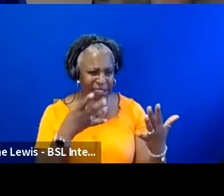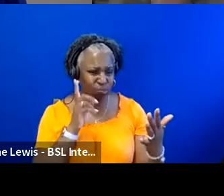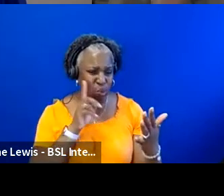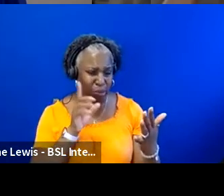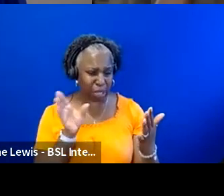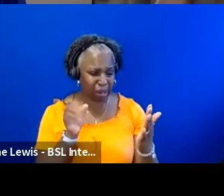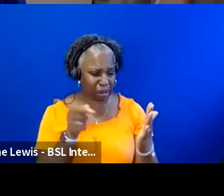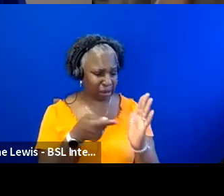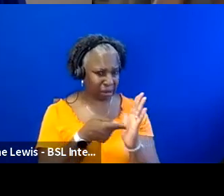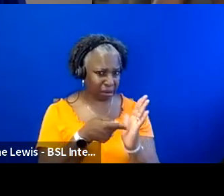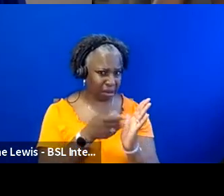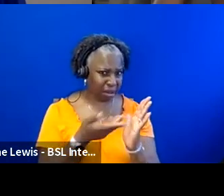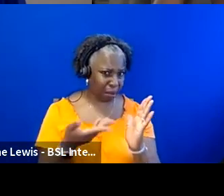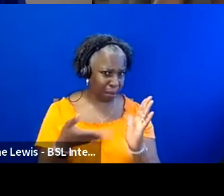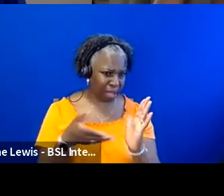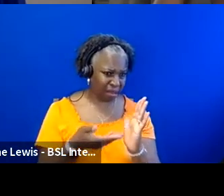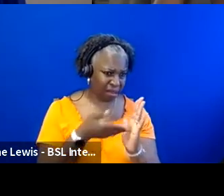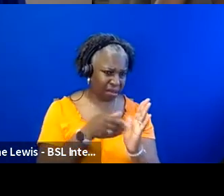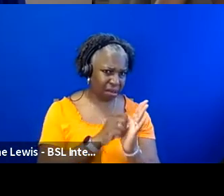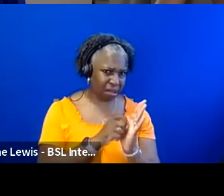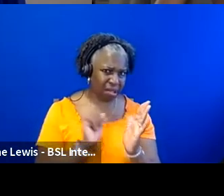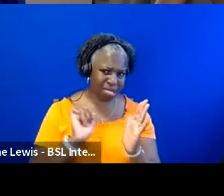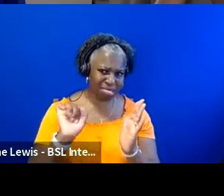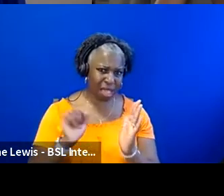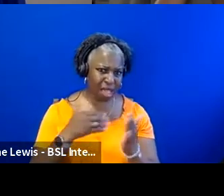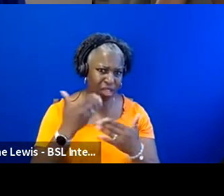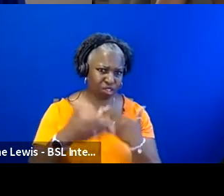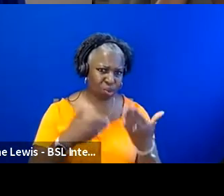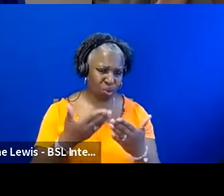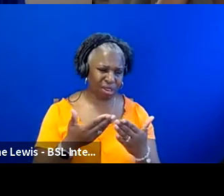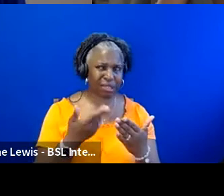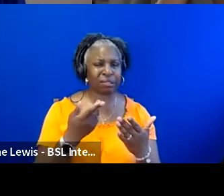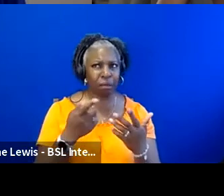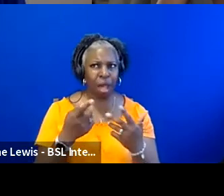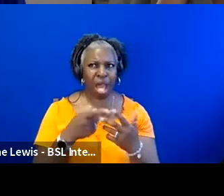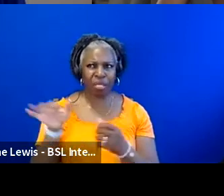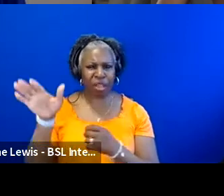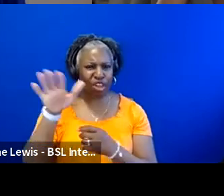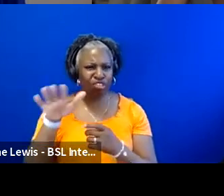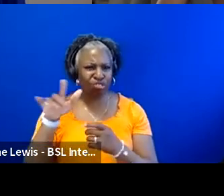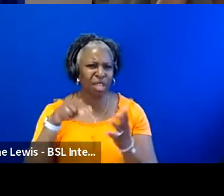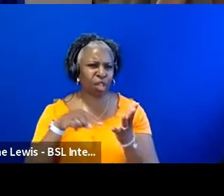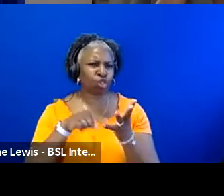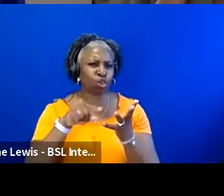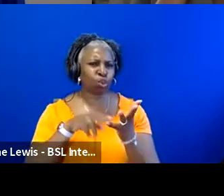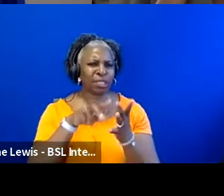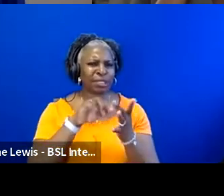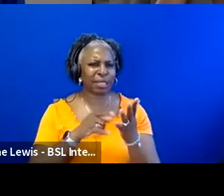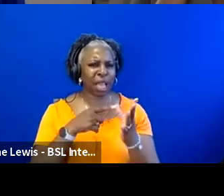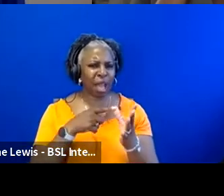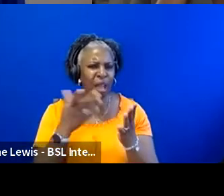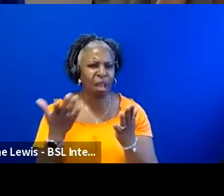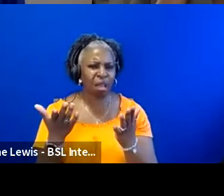was feeling that some countries should have been represented when they weren't. Countries like Tunisia, Bahrain,